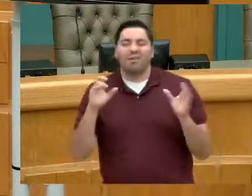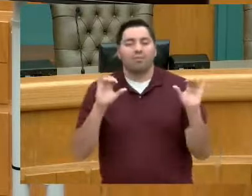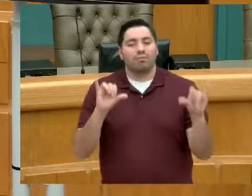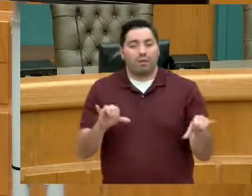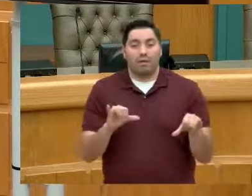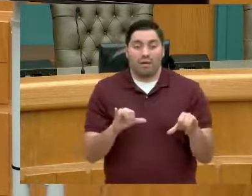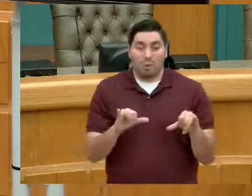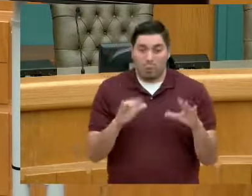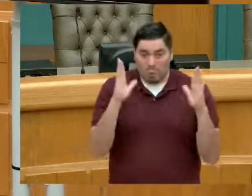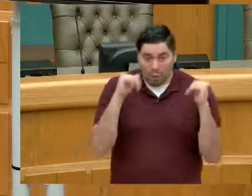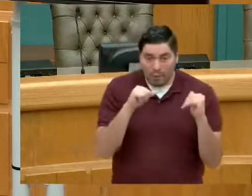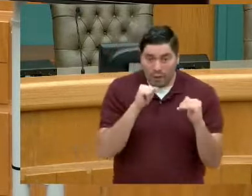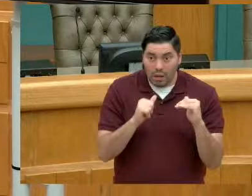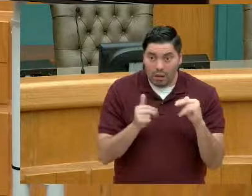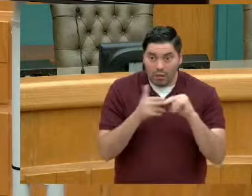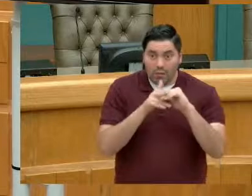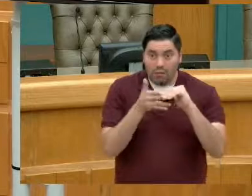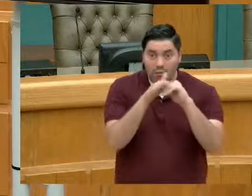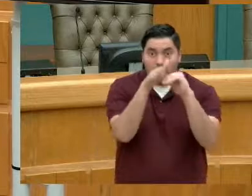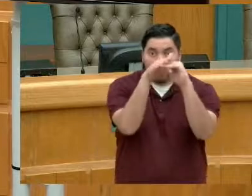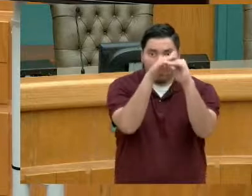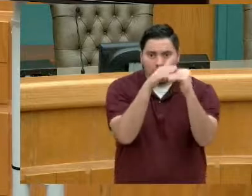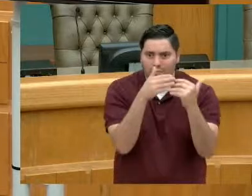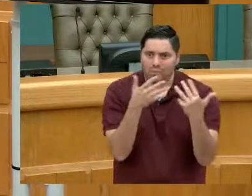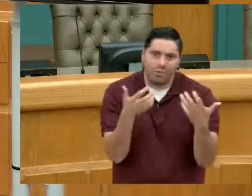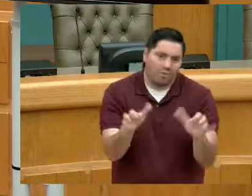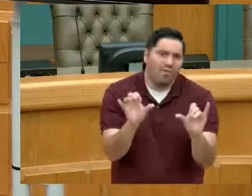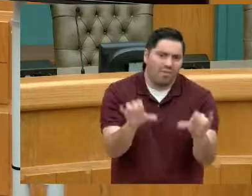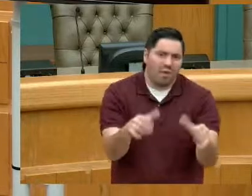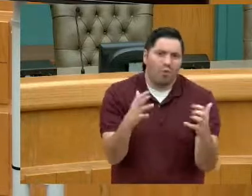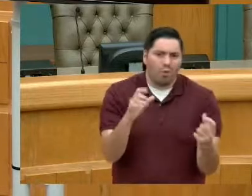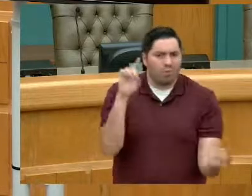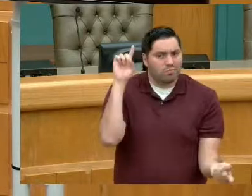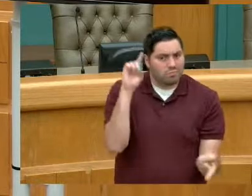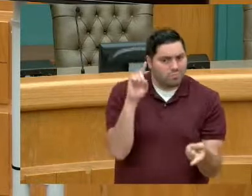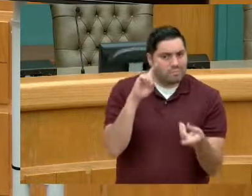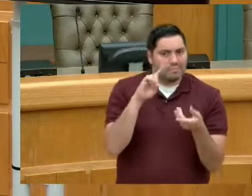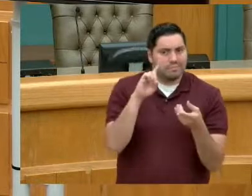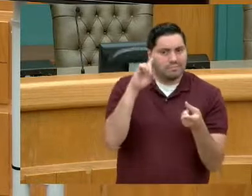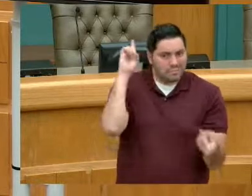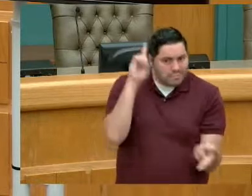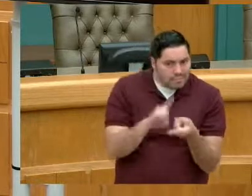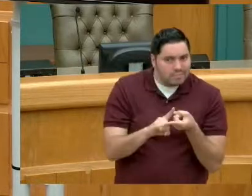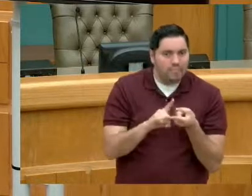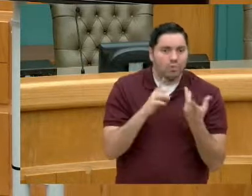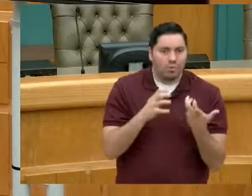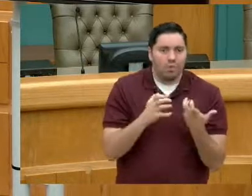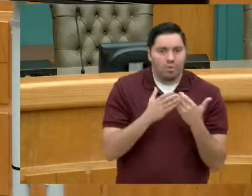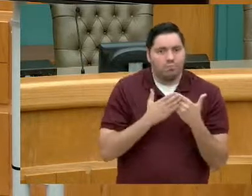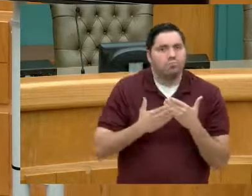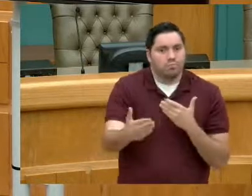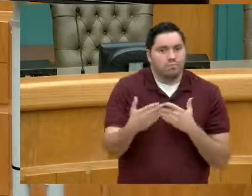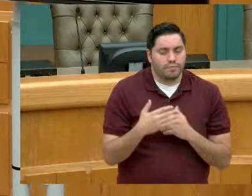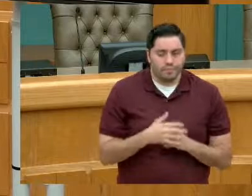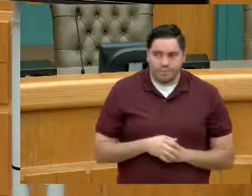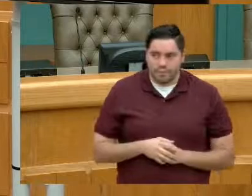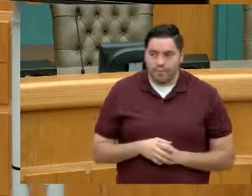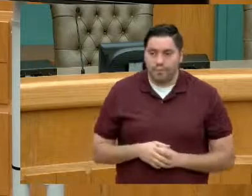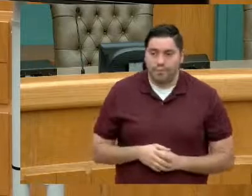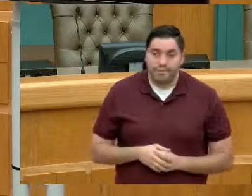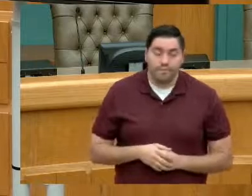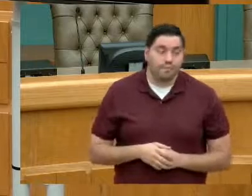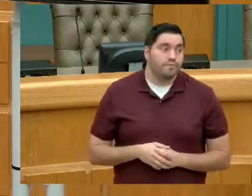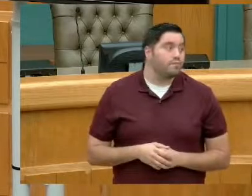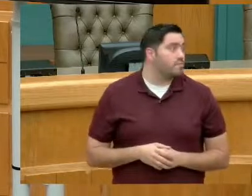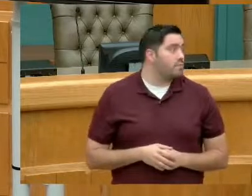hope this doesn't continue because it's not what we want. We want less cases each week and over time. Okay, what